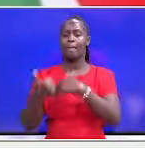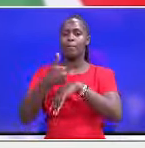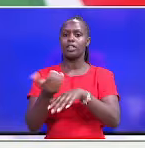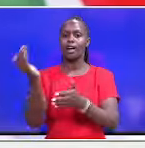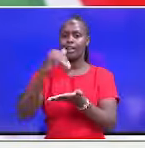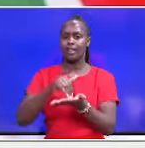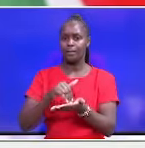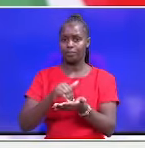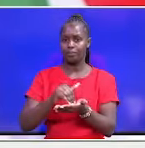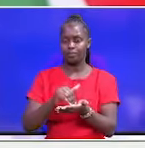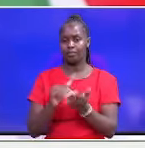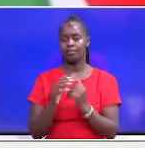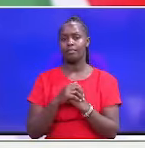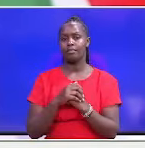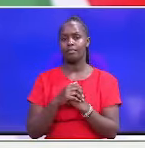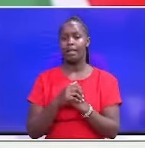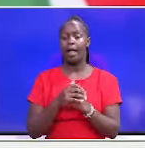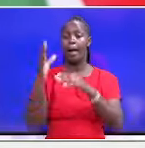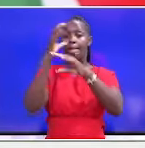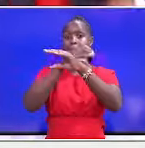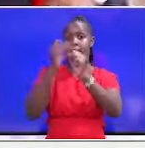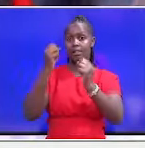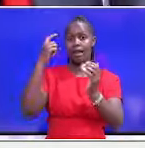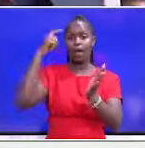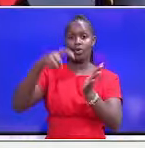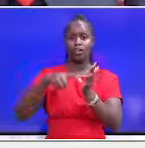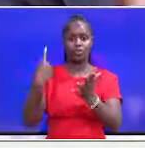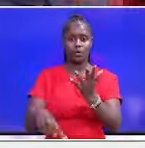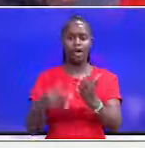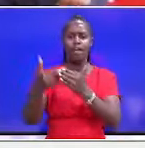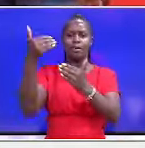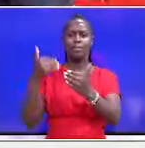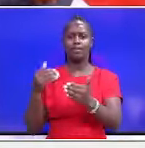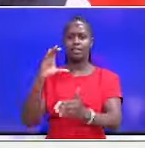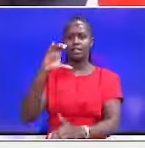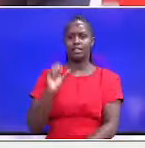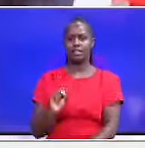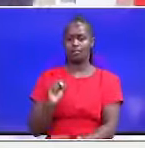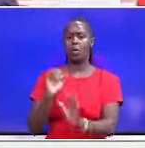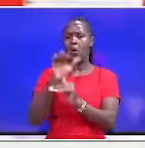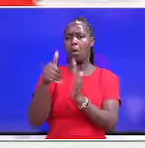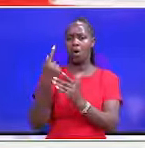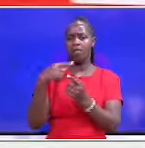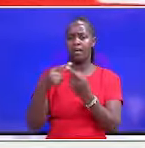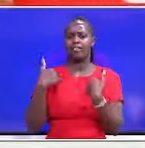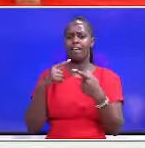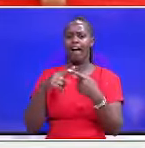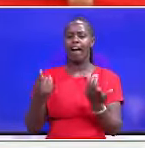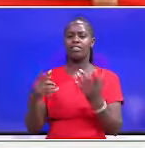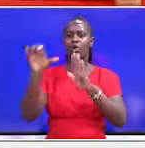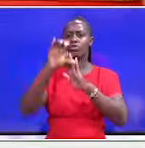the second round of appointments. The president acknowledged that the previous cabinet secretaries fell short of meeting constitutional